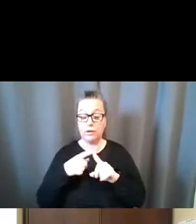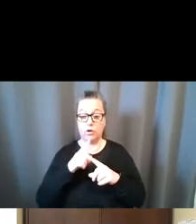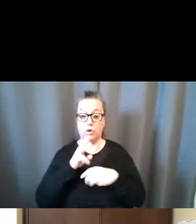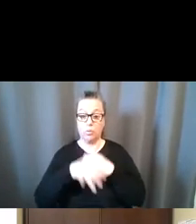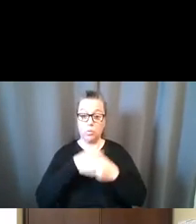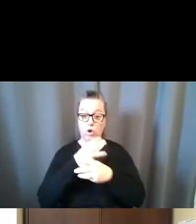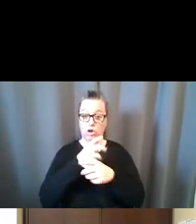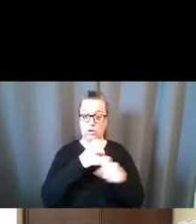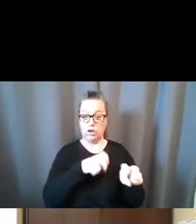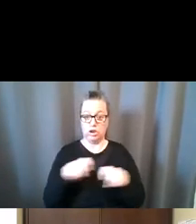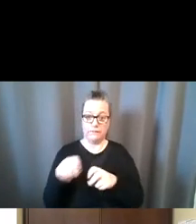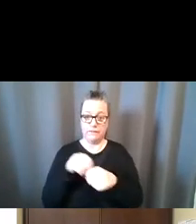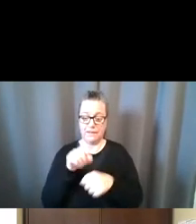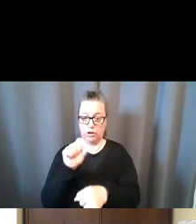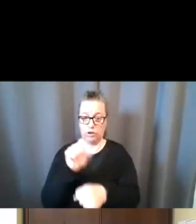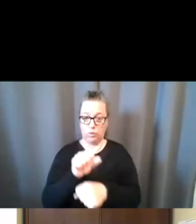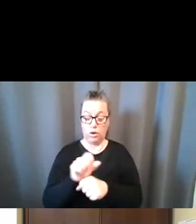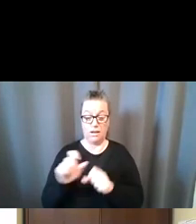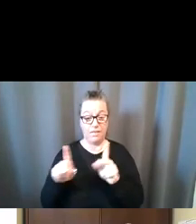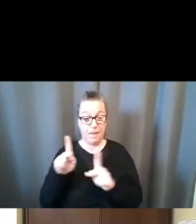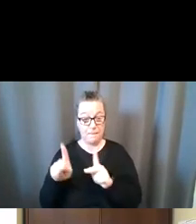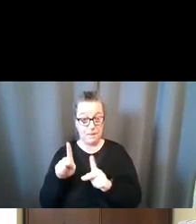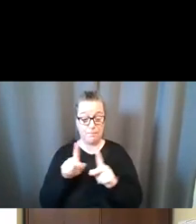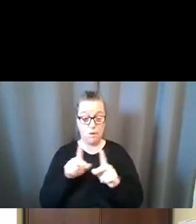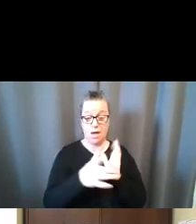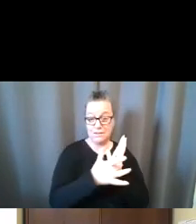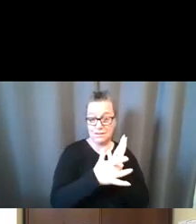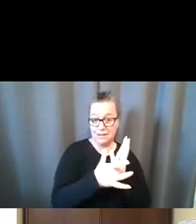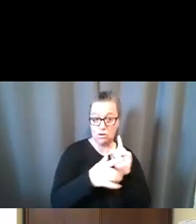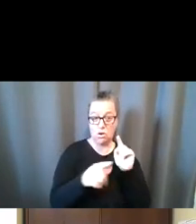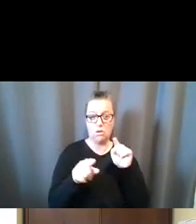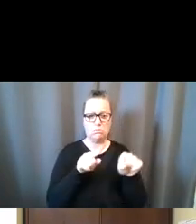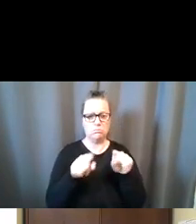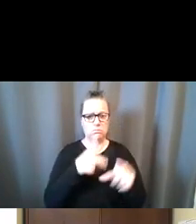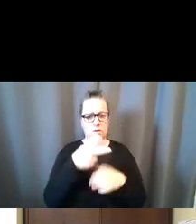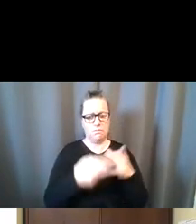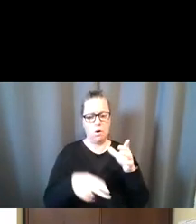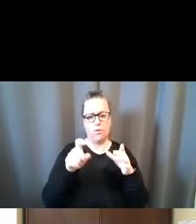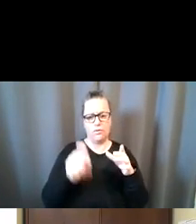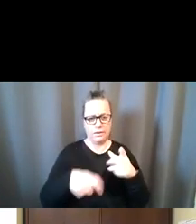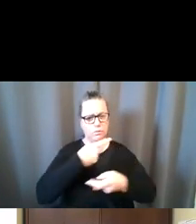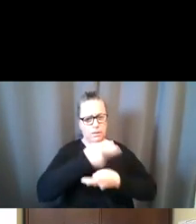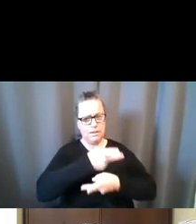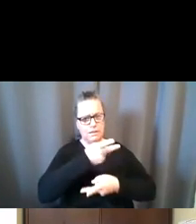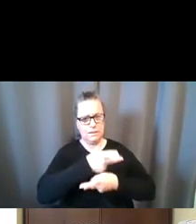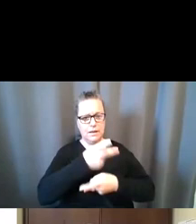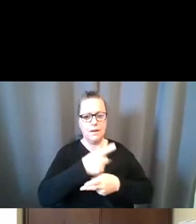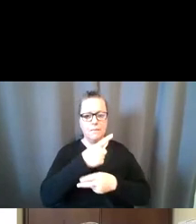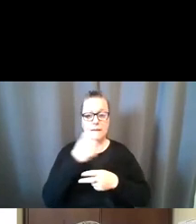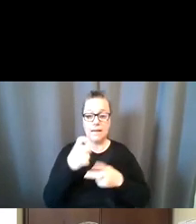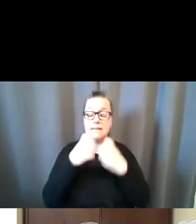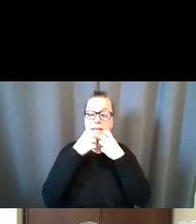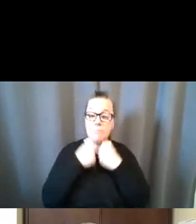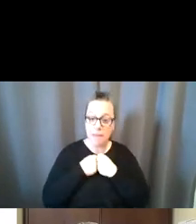your work. The people side of change and the technical side of change both need to be tended to because it